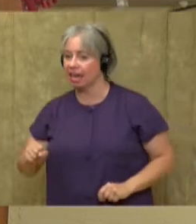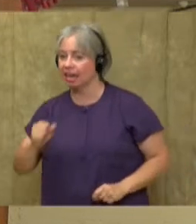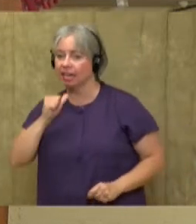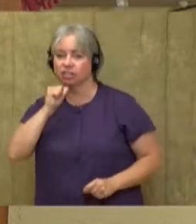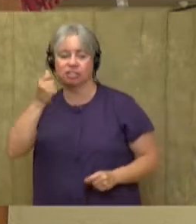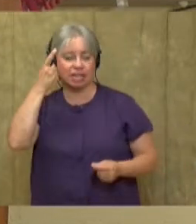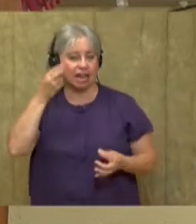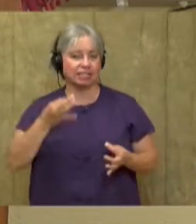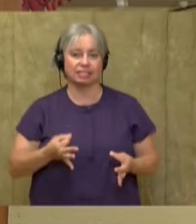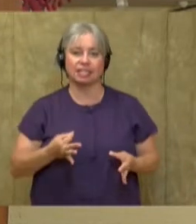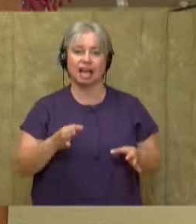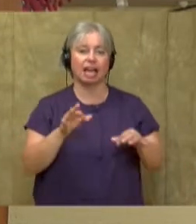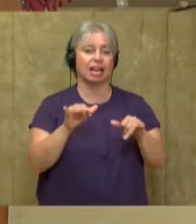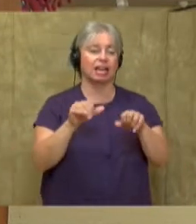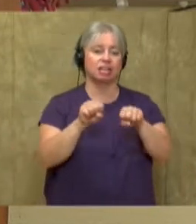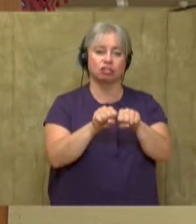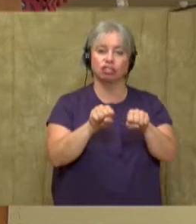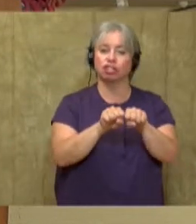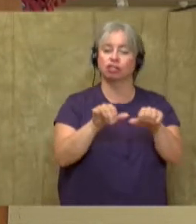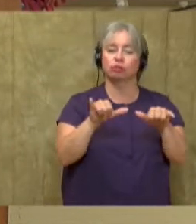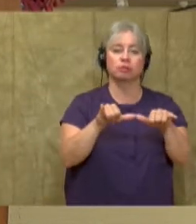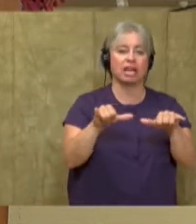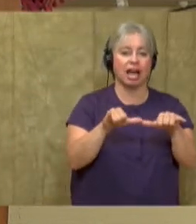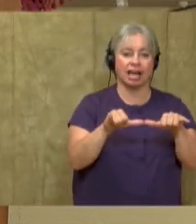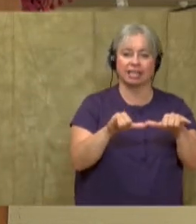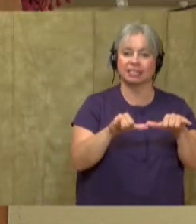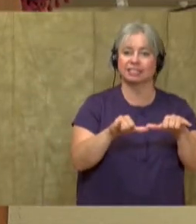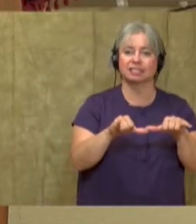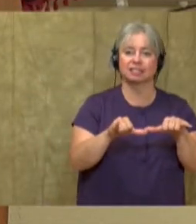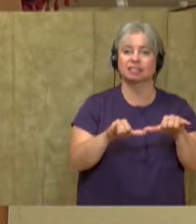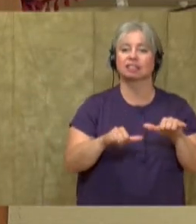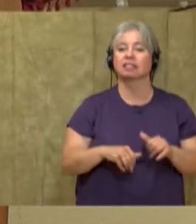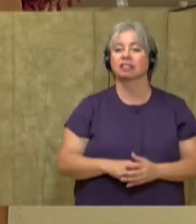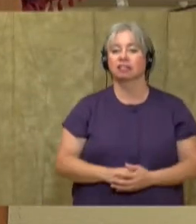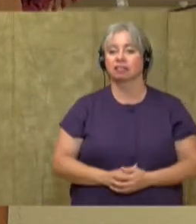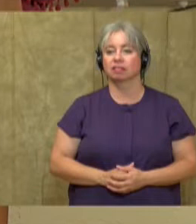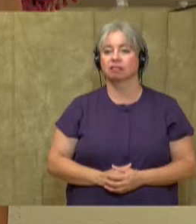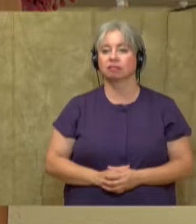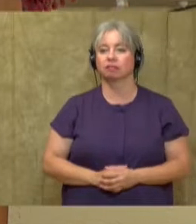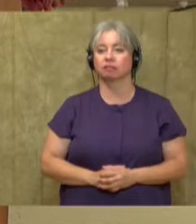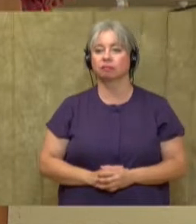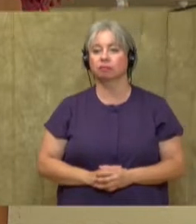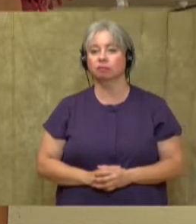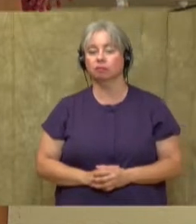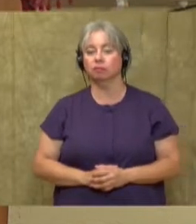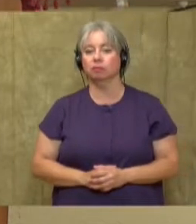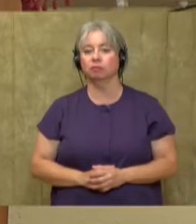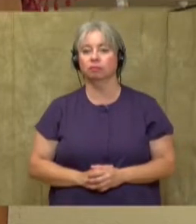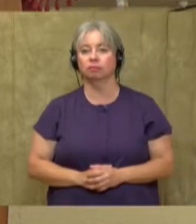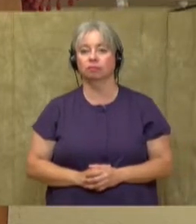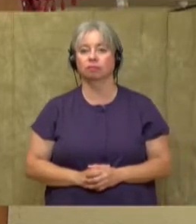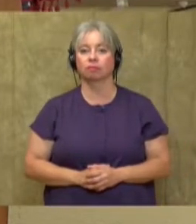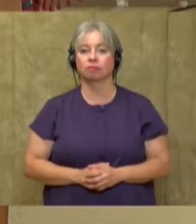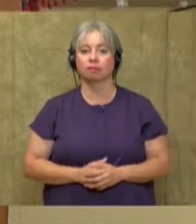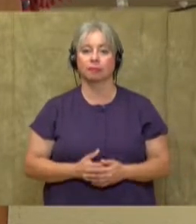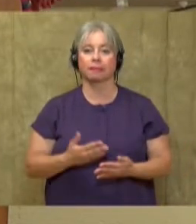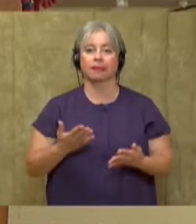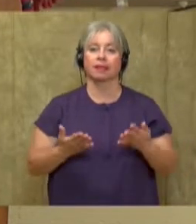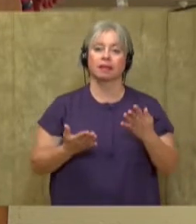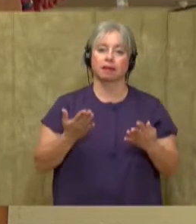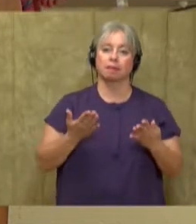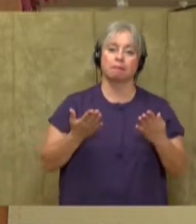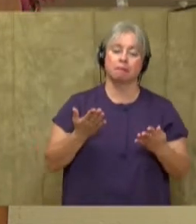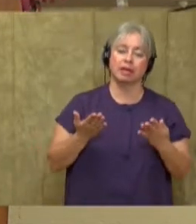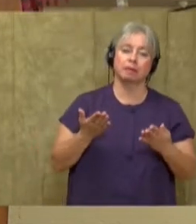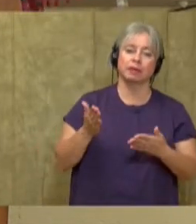shoe size. The shoe size does not determine the age. Now you're going to see that maybe, yeah, they do fall between 6